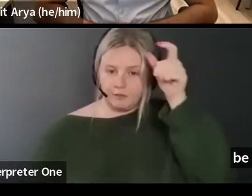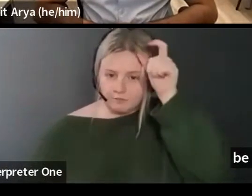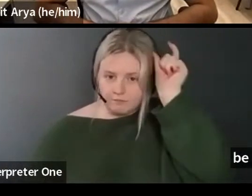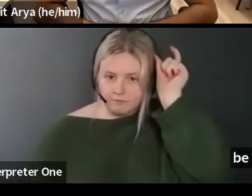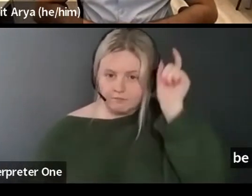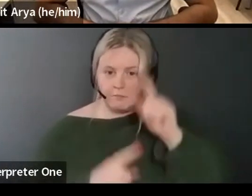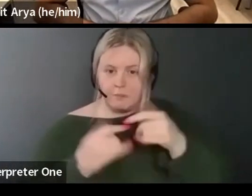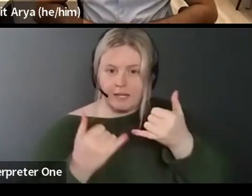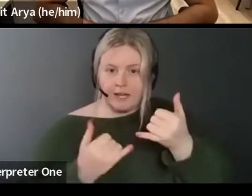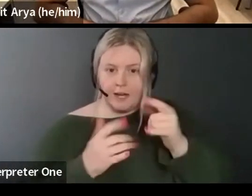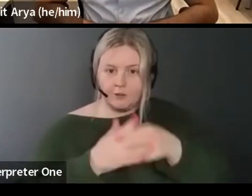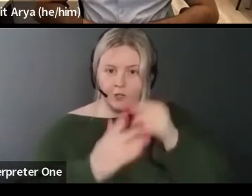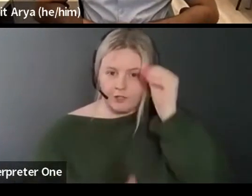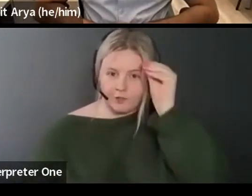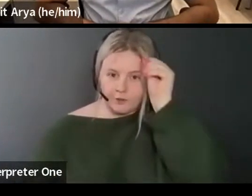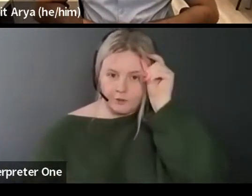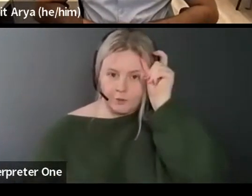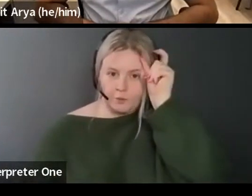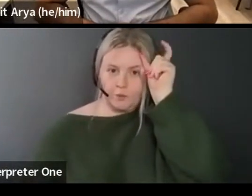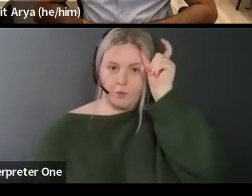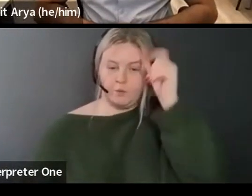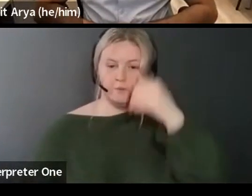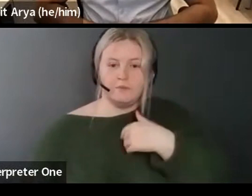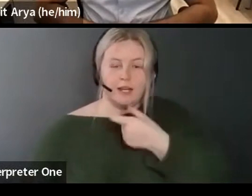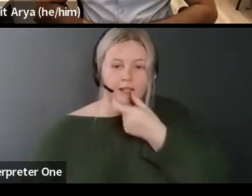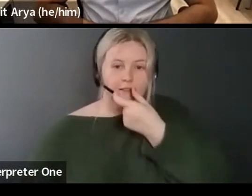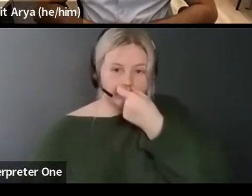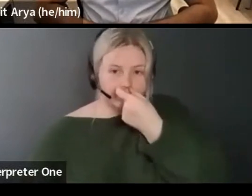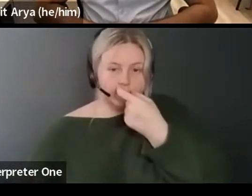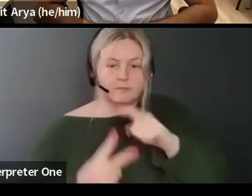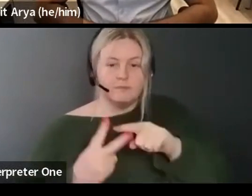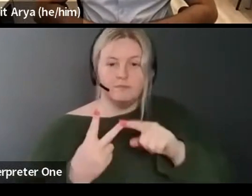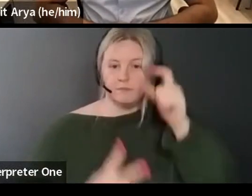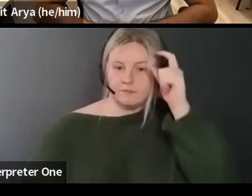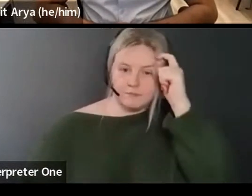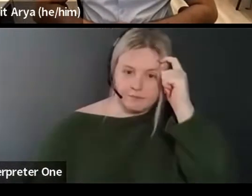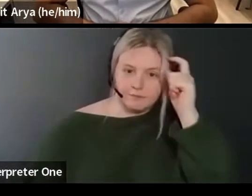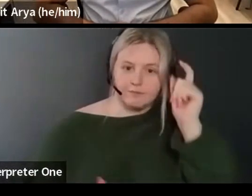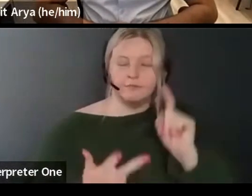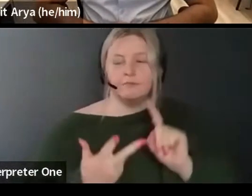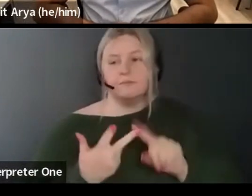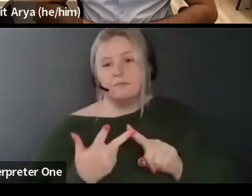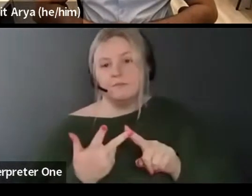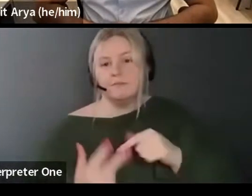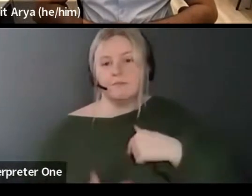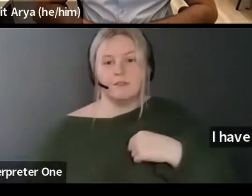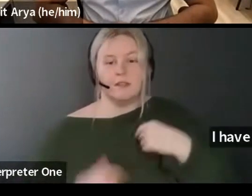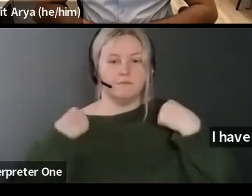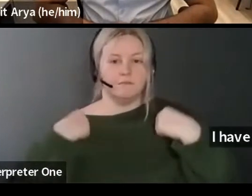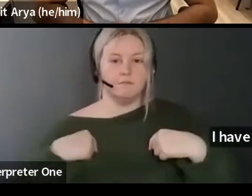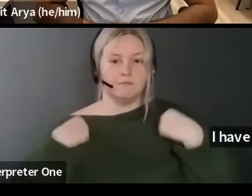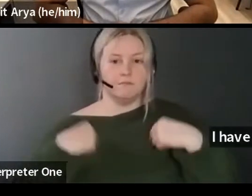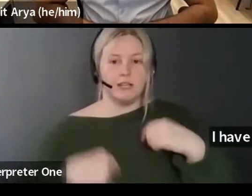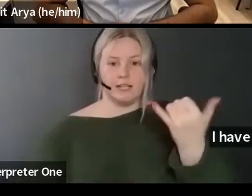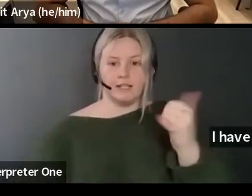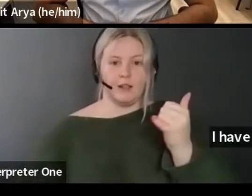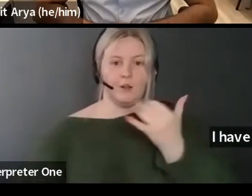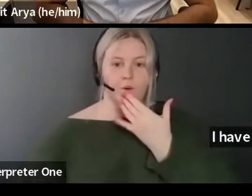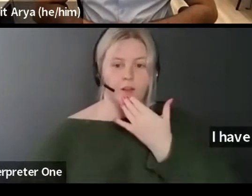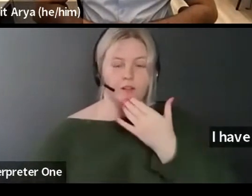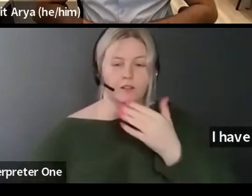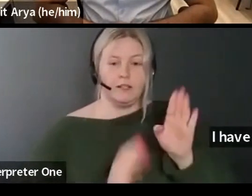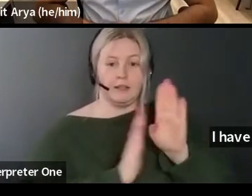out. I have an eyebrow piercing, I have a septum piercing, and I'm wearing a yellow tank top. Behind me